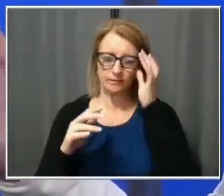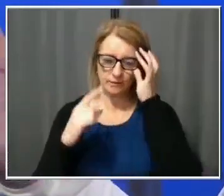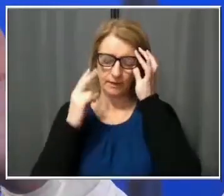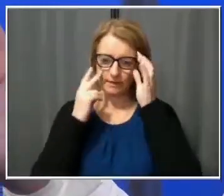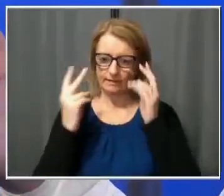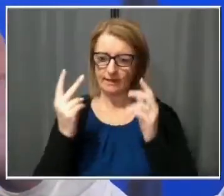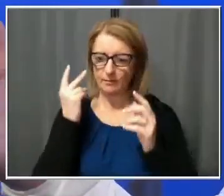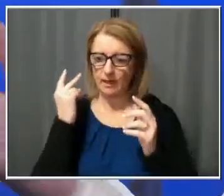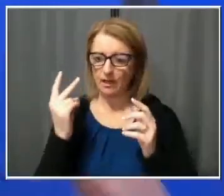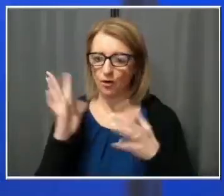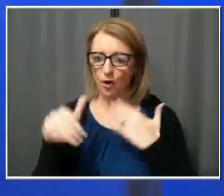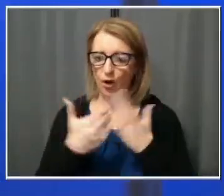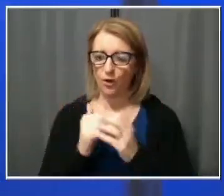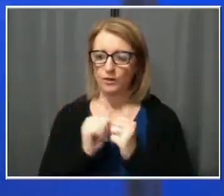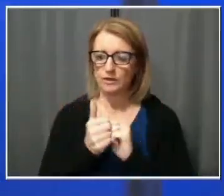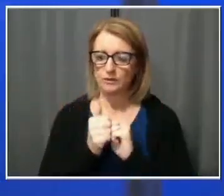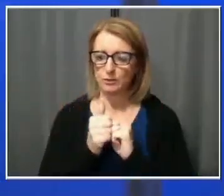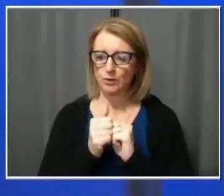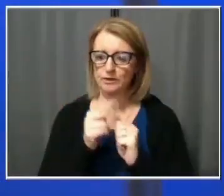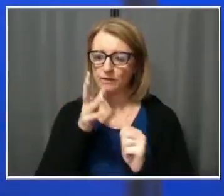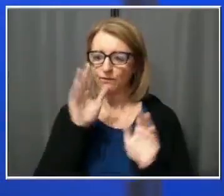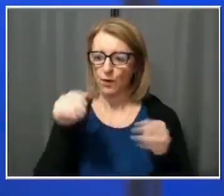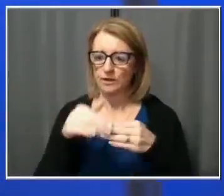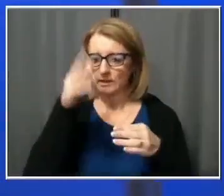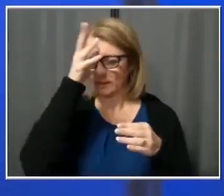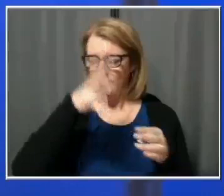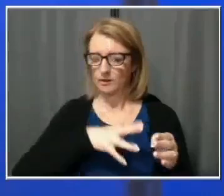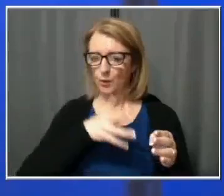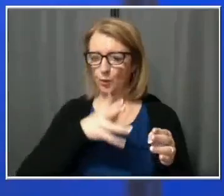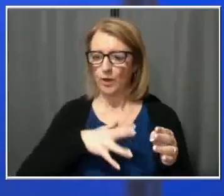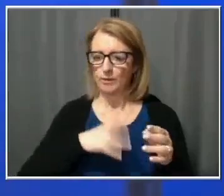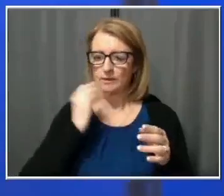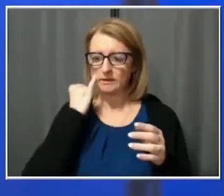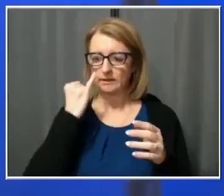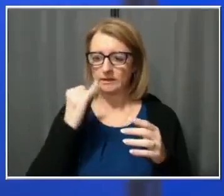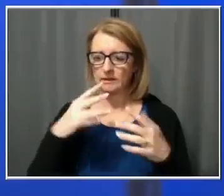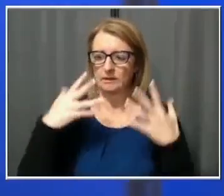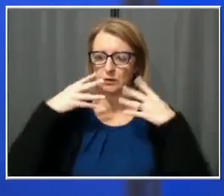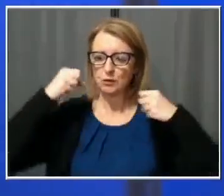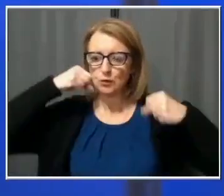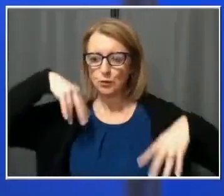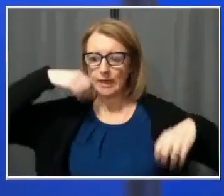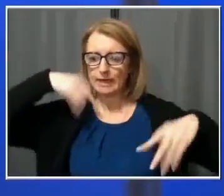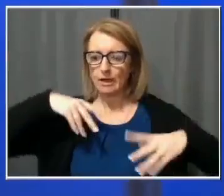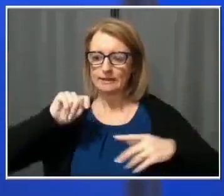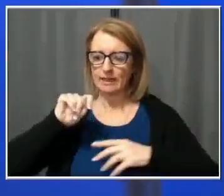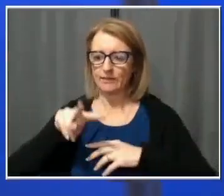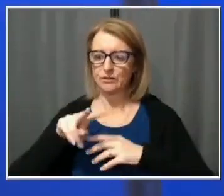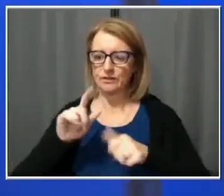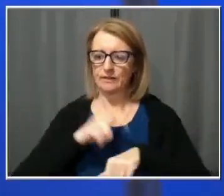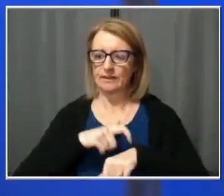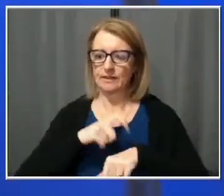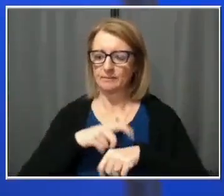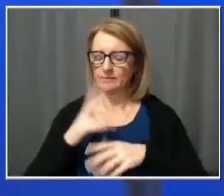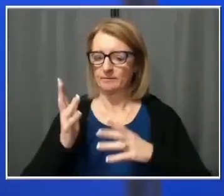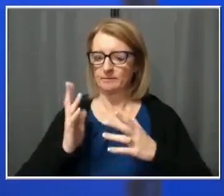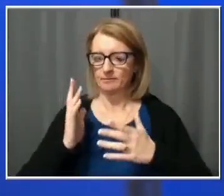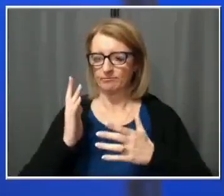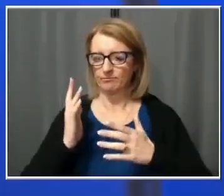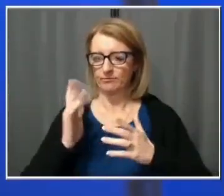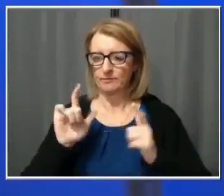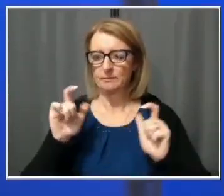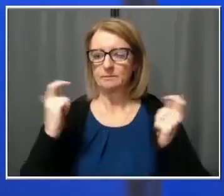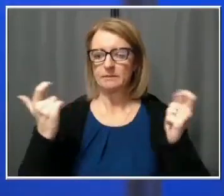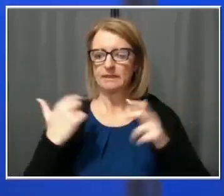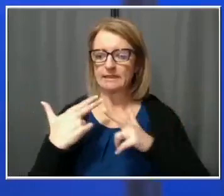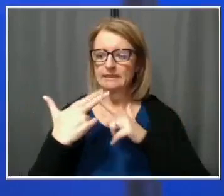were sports and it was always focused on the men. There was a time where women weren't even supposed to be seen like sweating on television. So we have so many big names